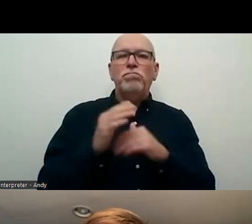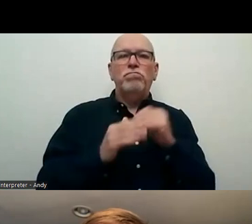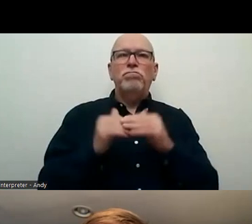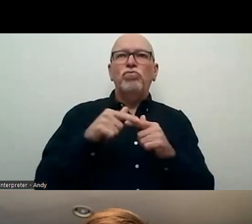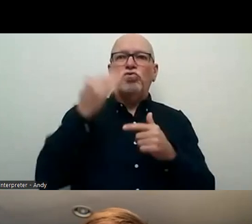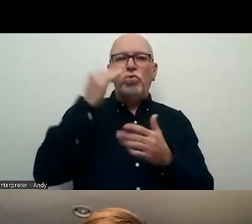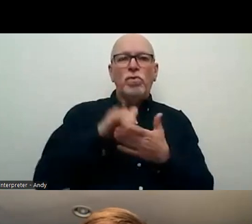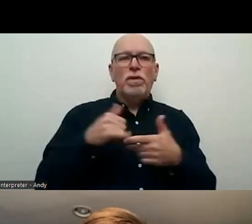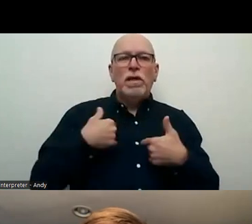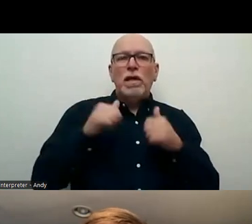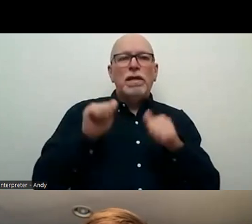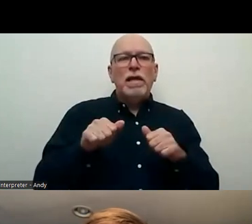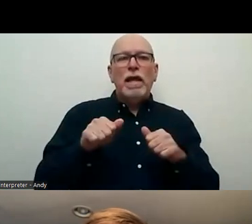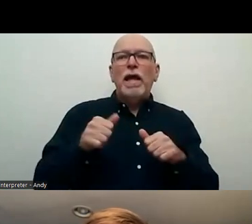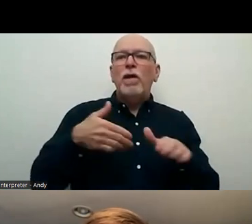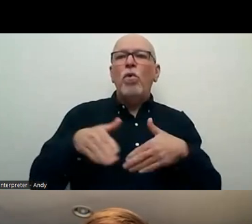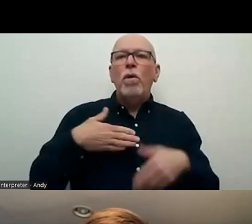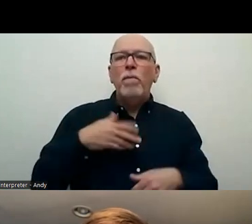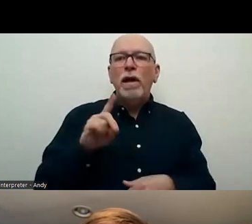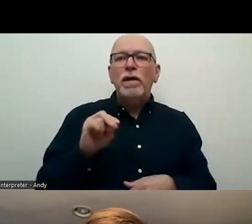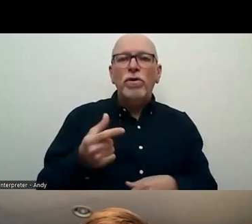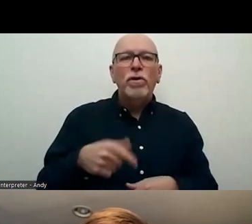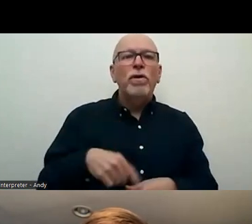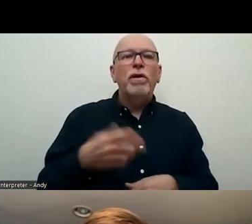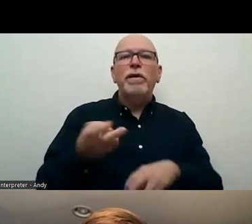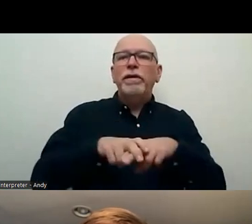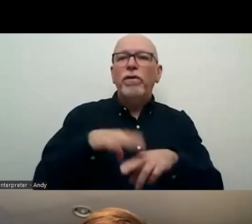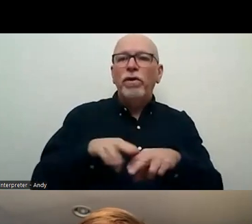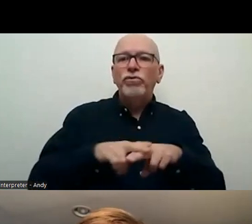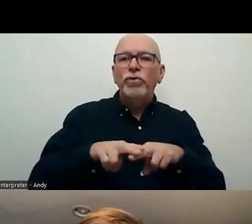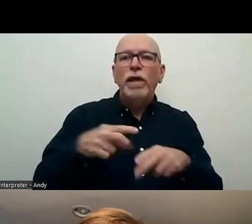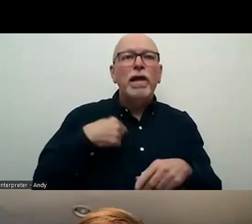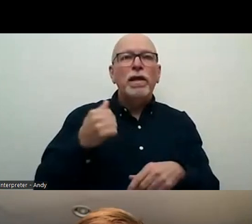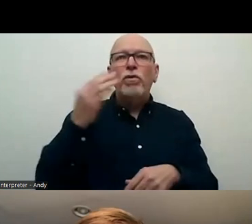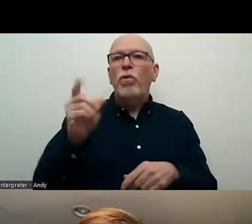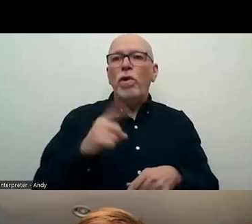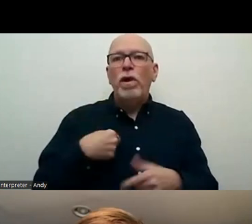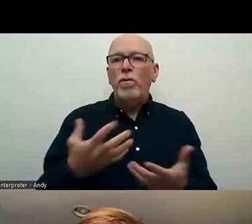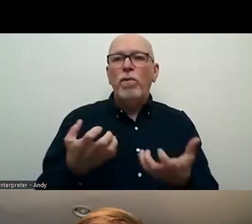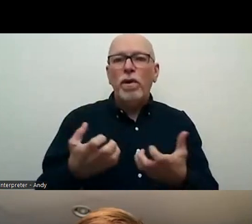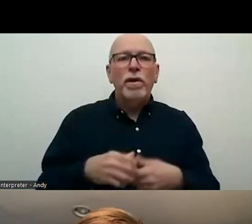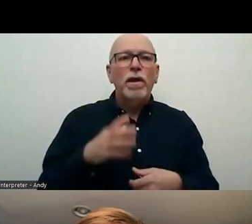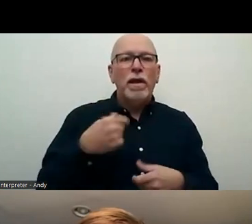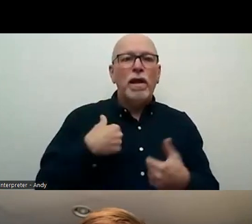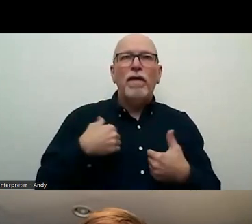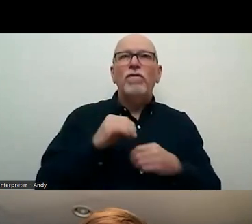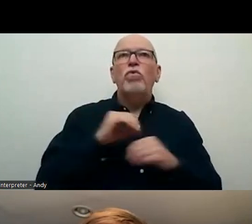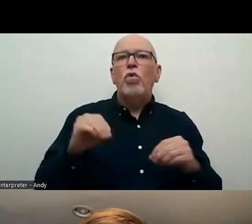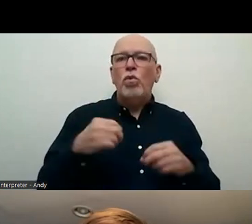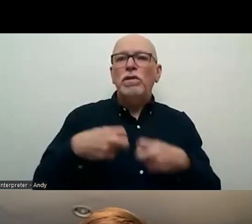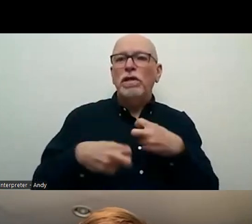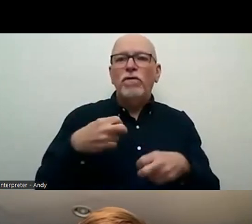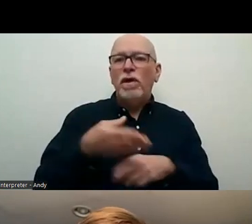i can go out my door get on a train and go where i choose and have no difficulties